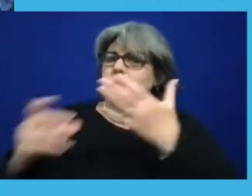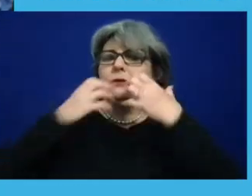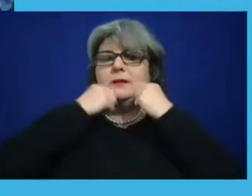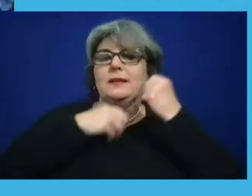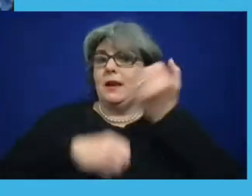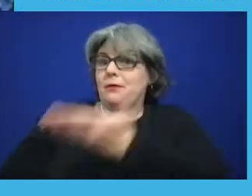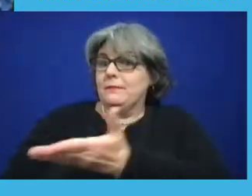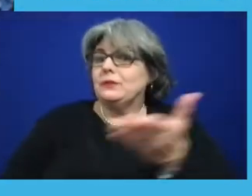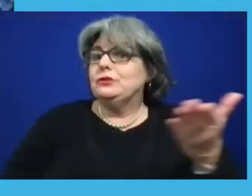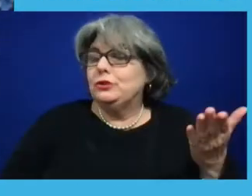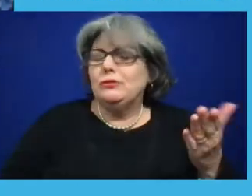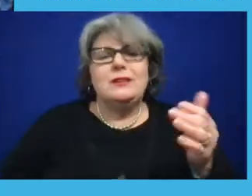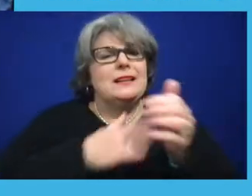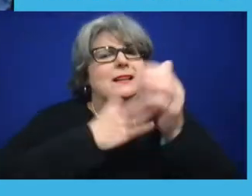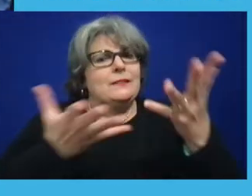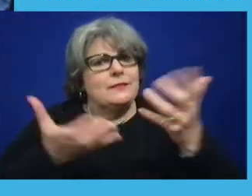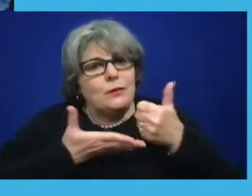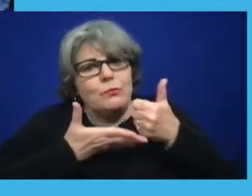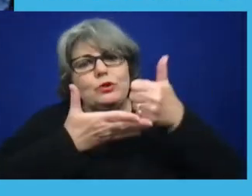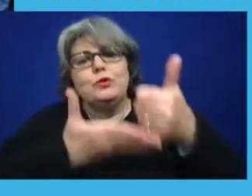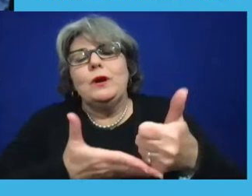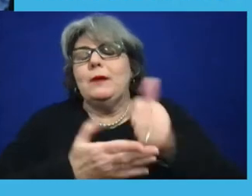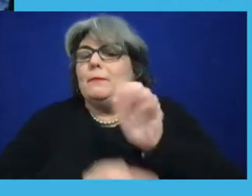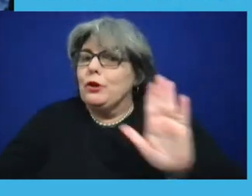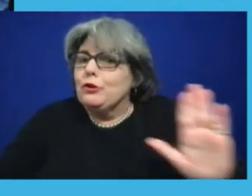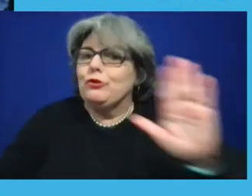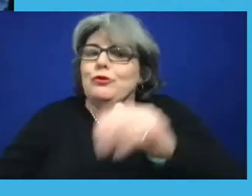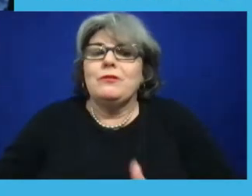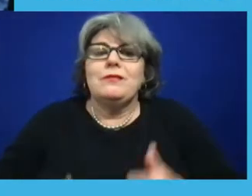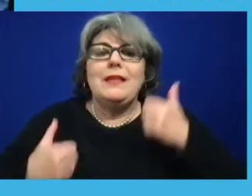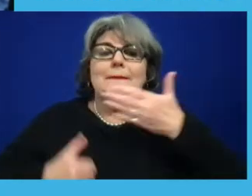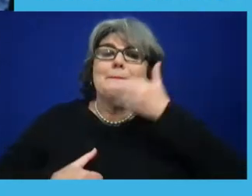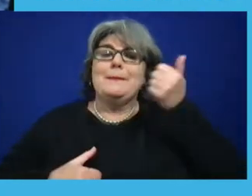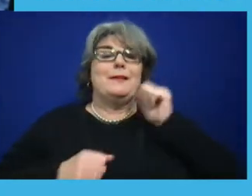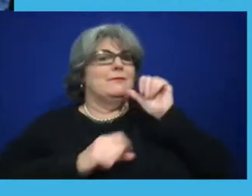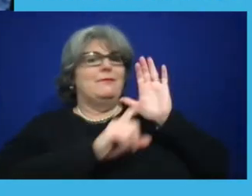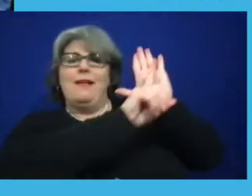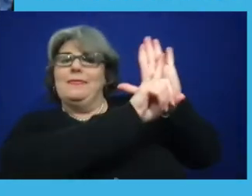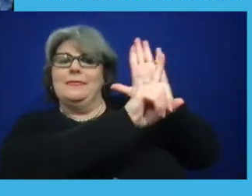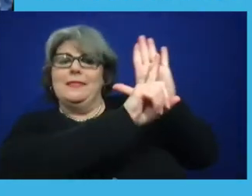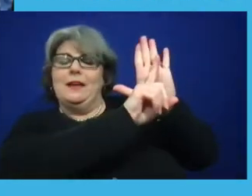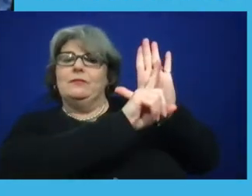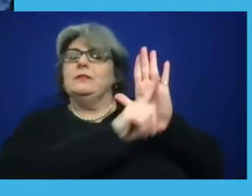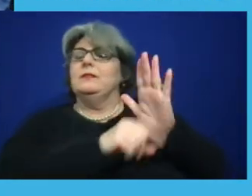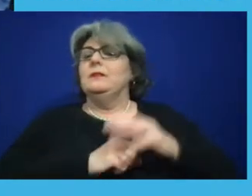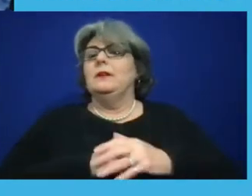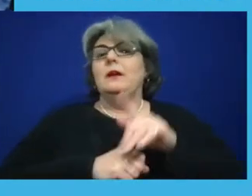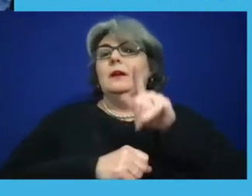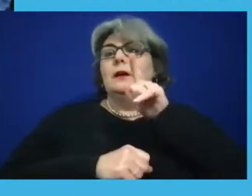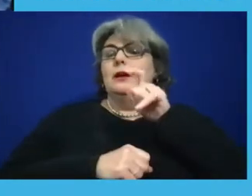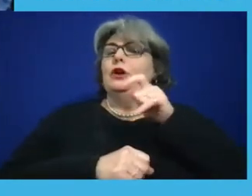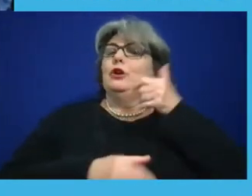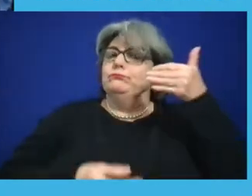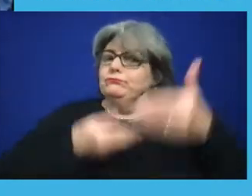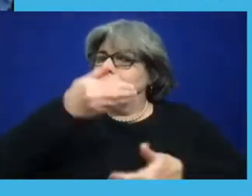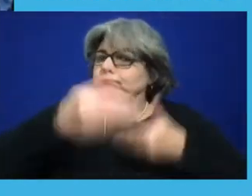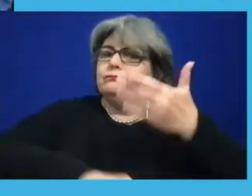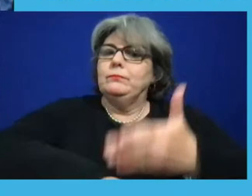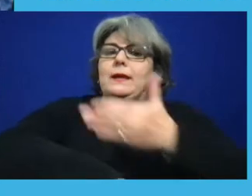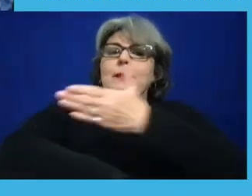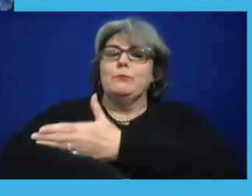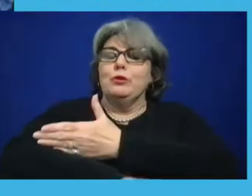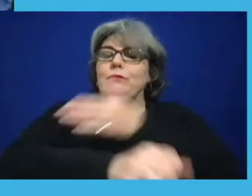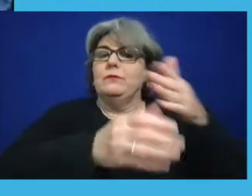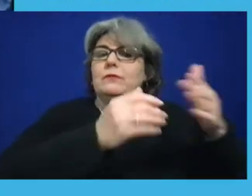values, who see you and care about you, leaders who want to help make your lives better, not